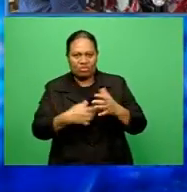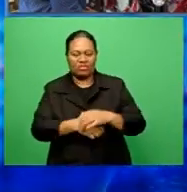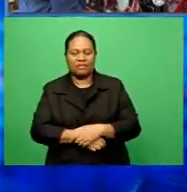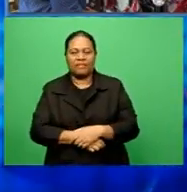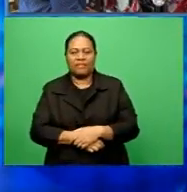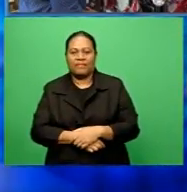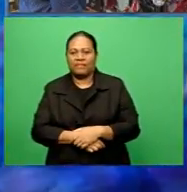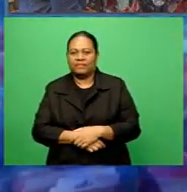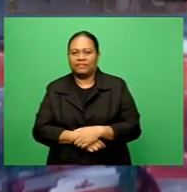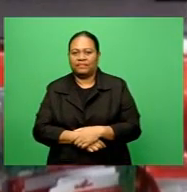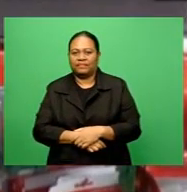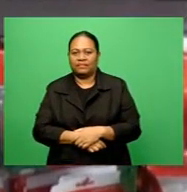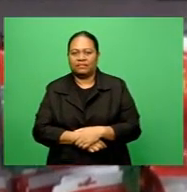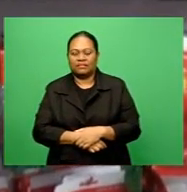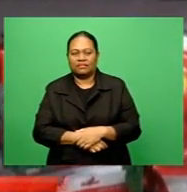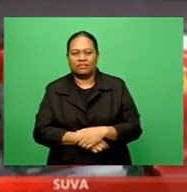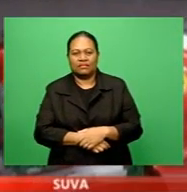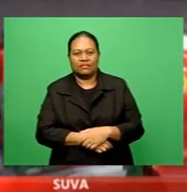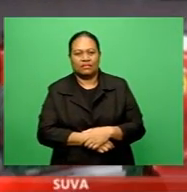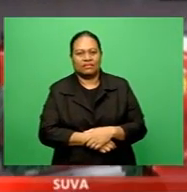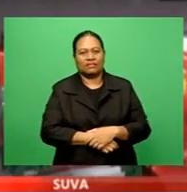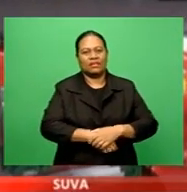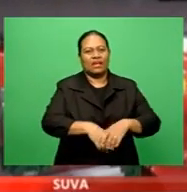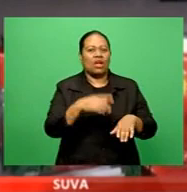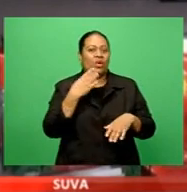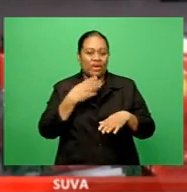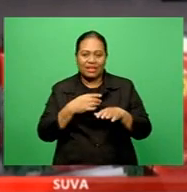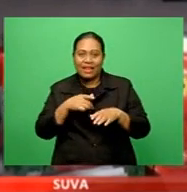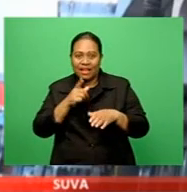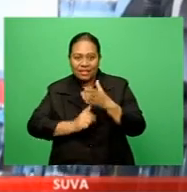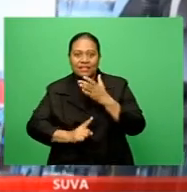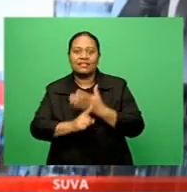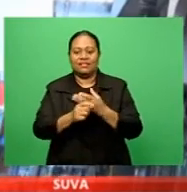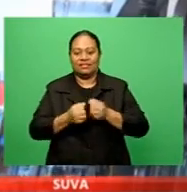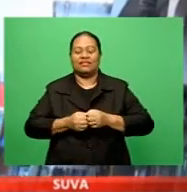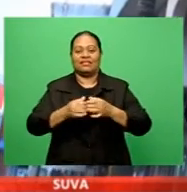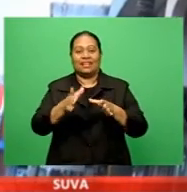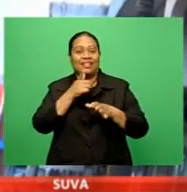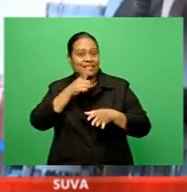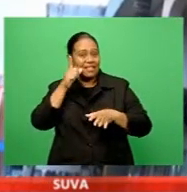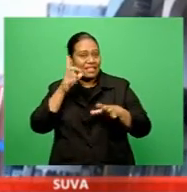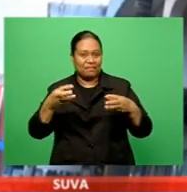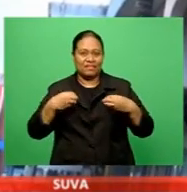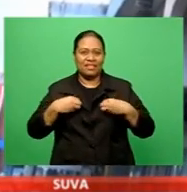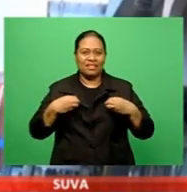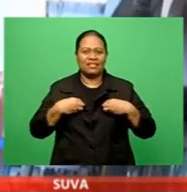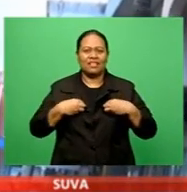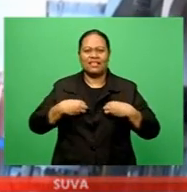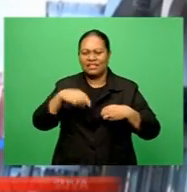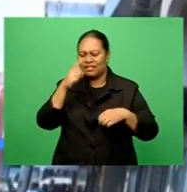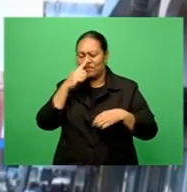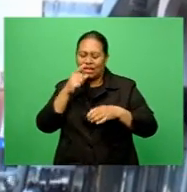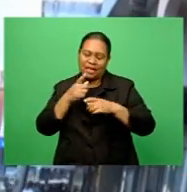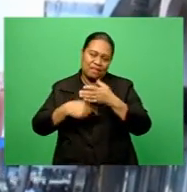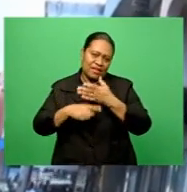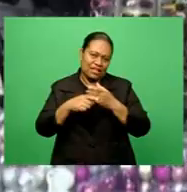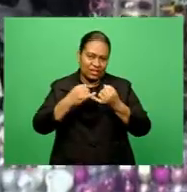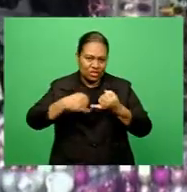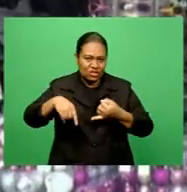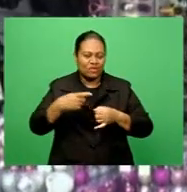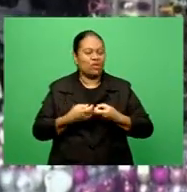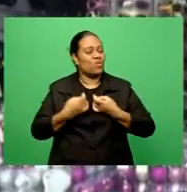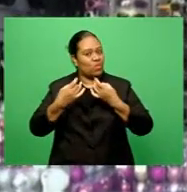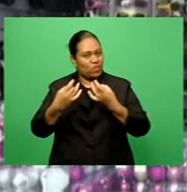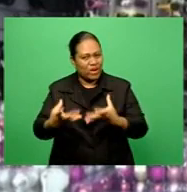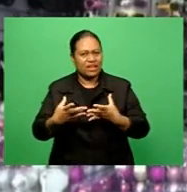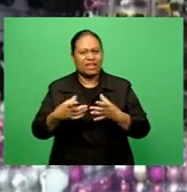details. After it was resumed yesterday, businesses and retailers in the capital city were ready for their Christmas